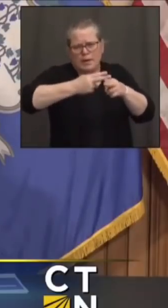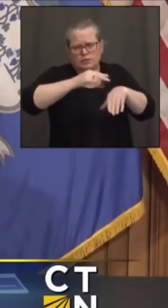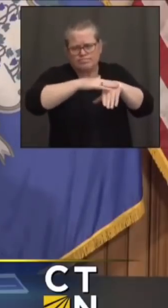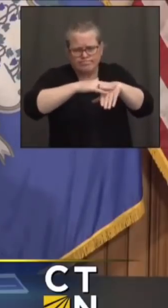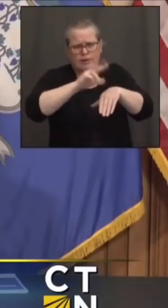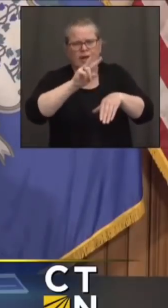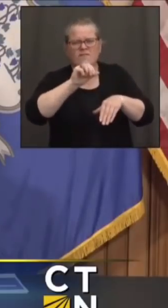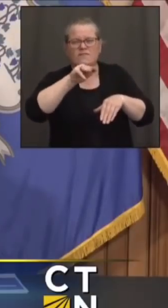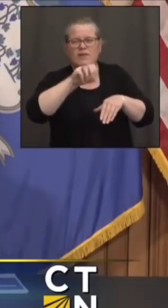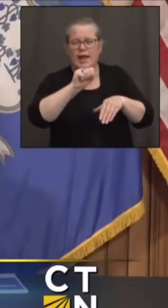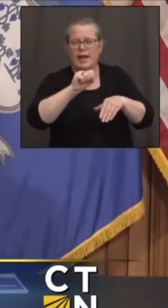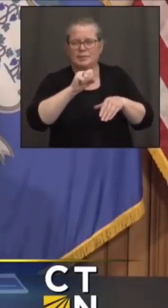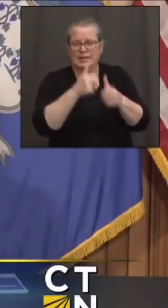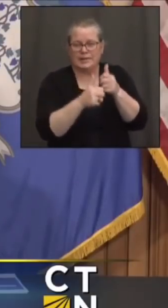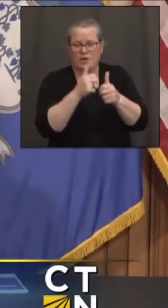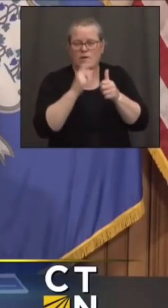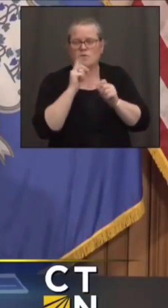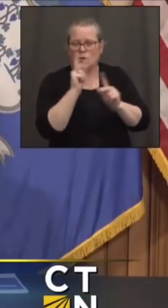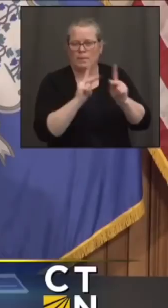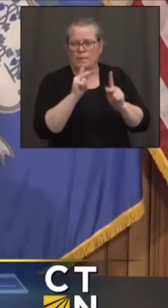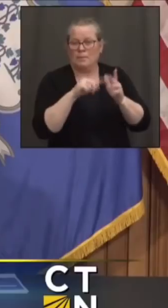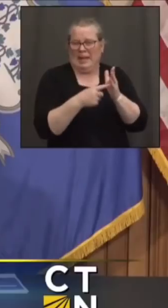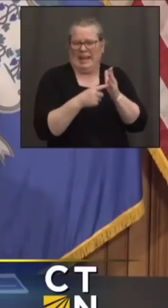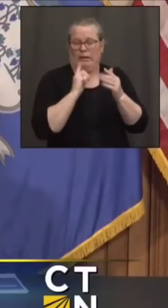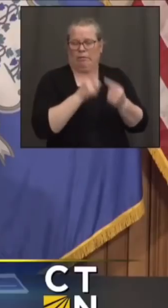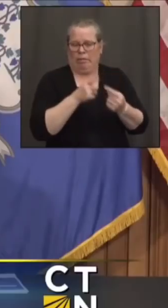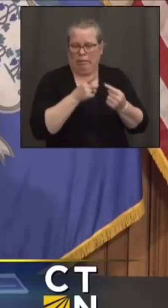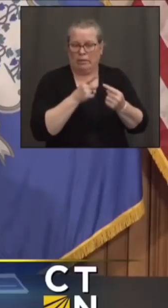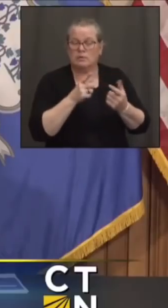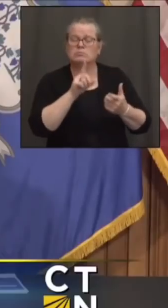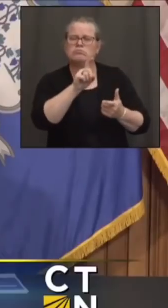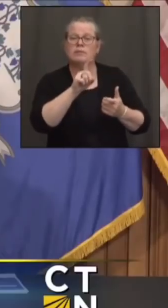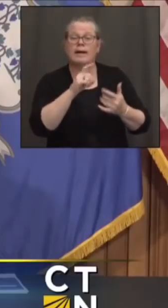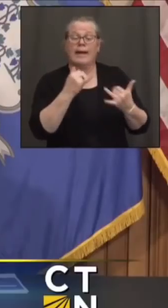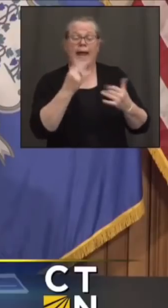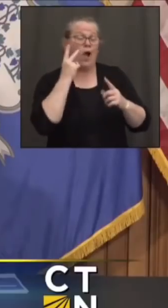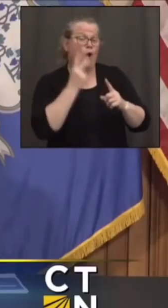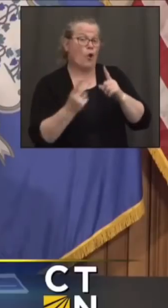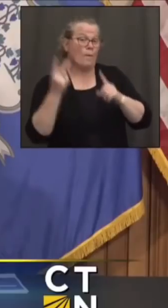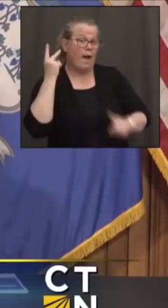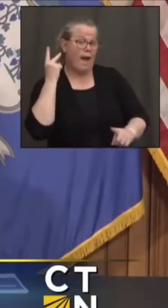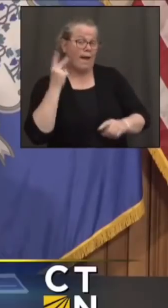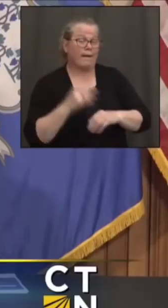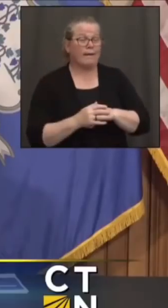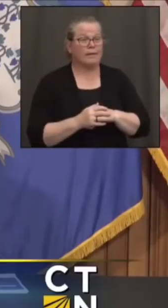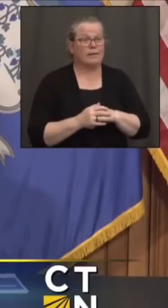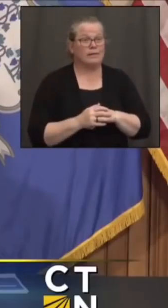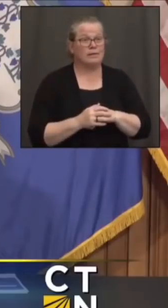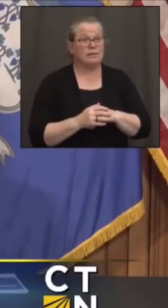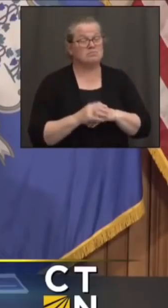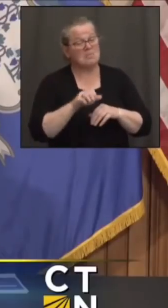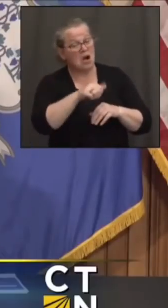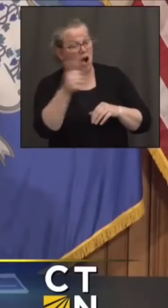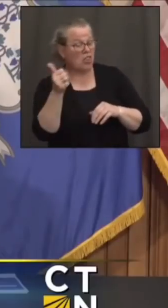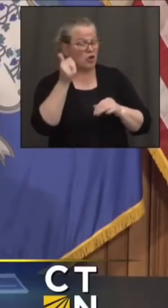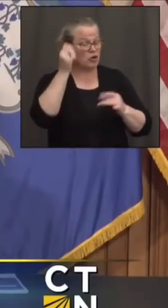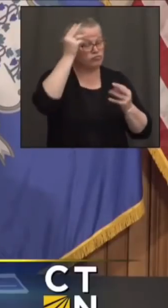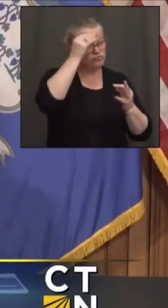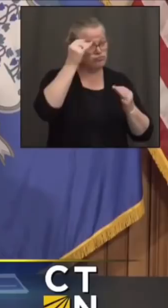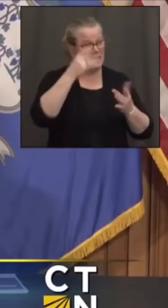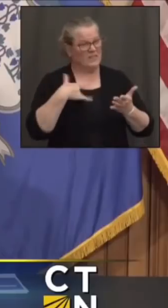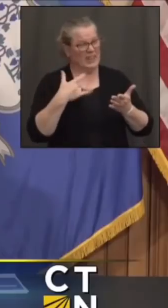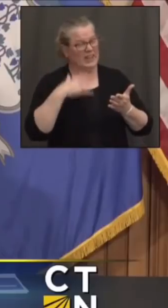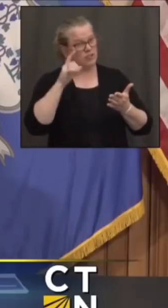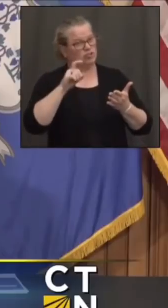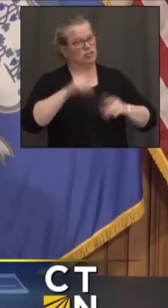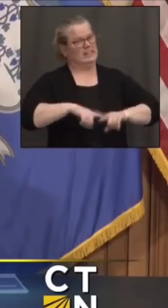beginning. Any other decisions with hindsight now over the last 14 months, anything else you would have done differently at